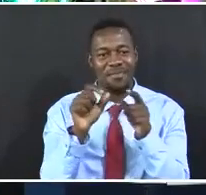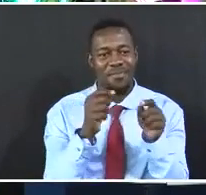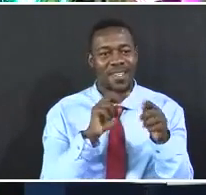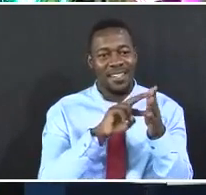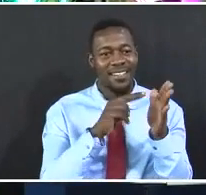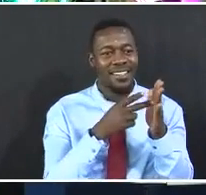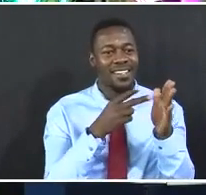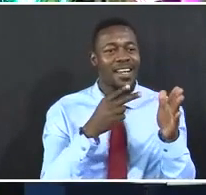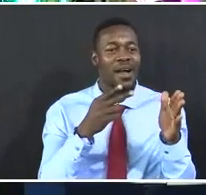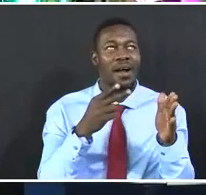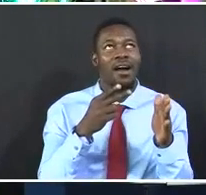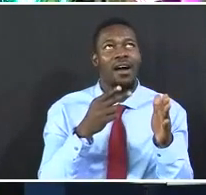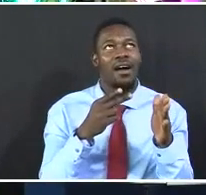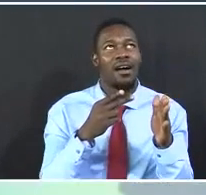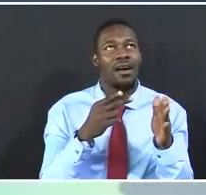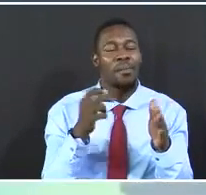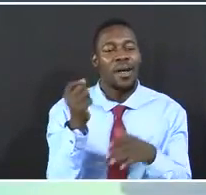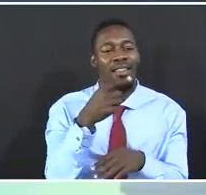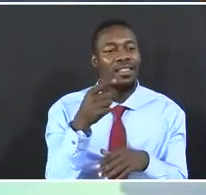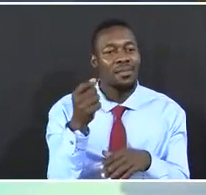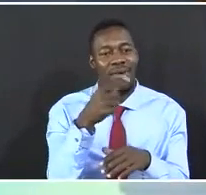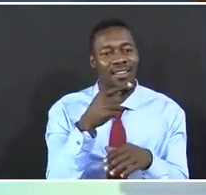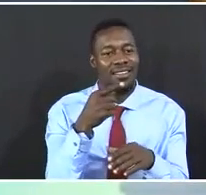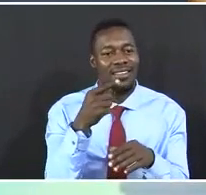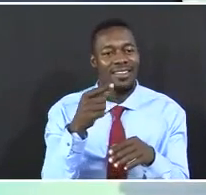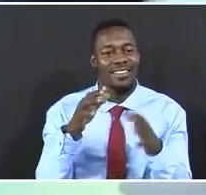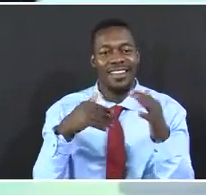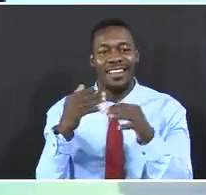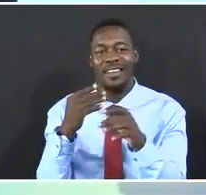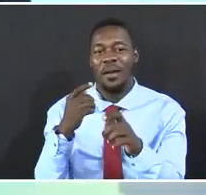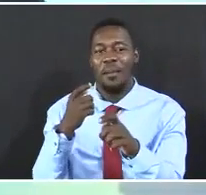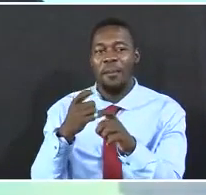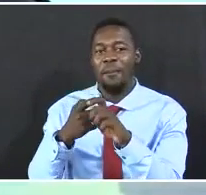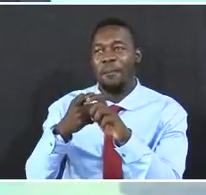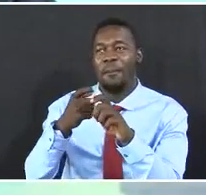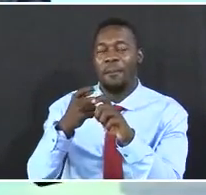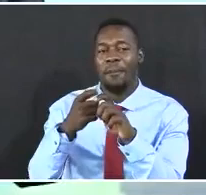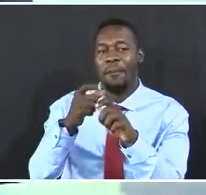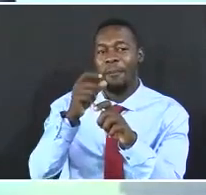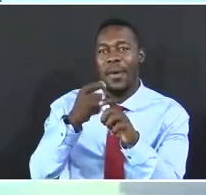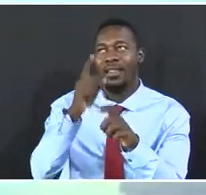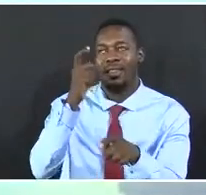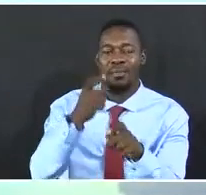now the world has gone, you know, blank. Jobs